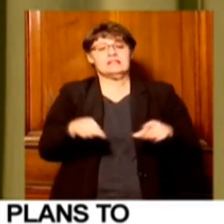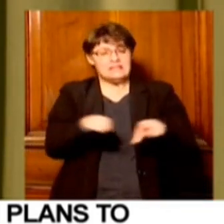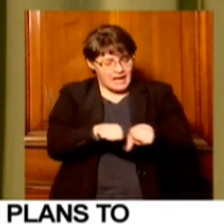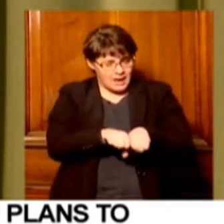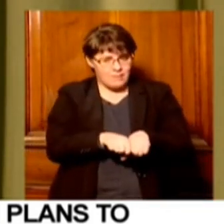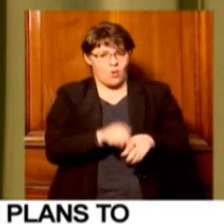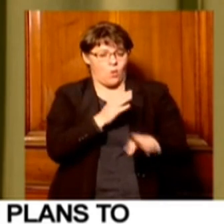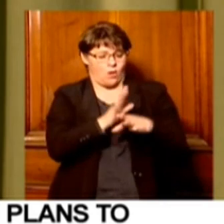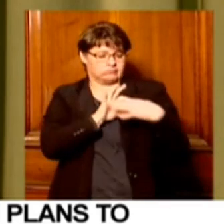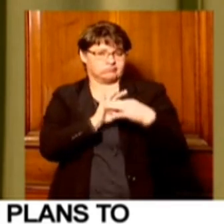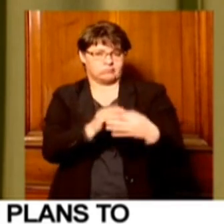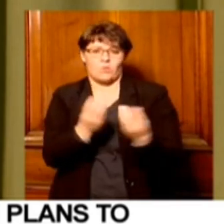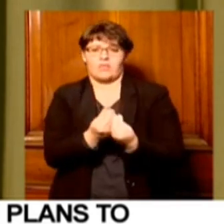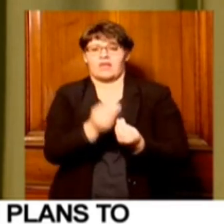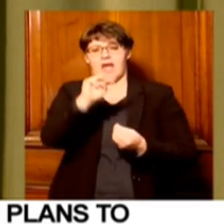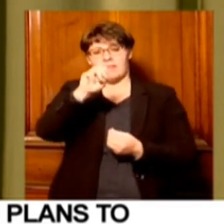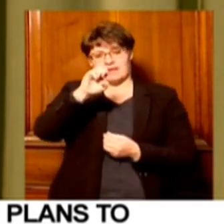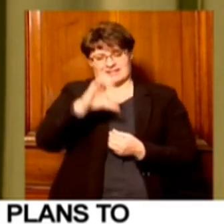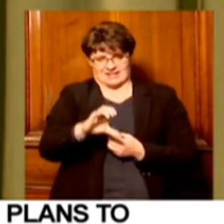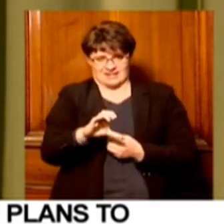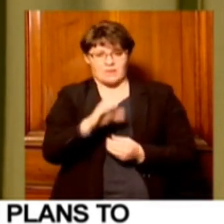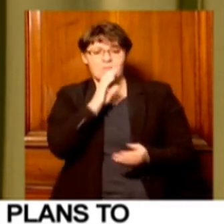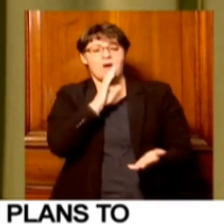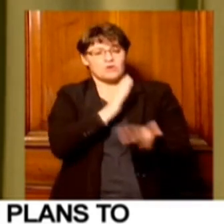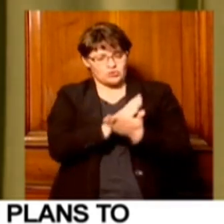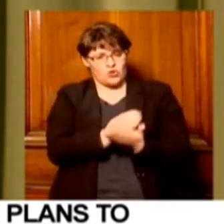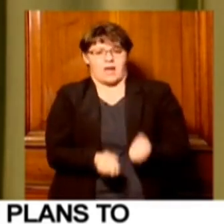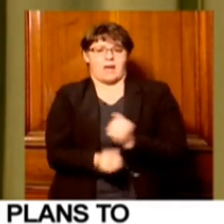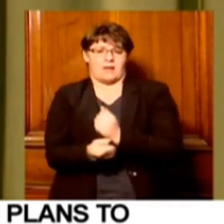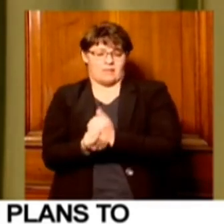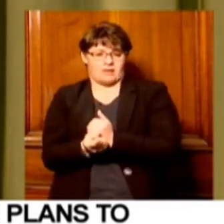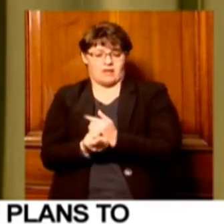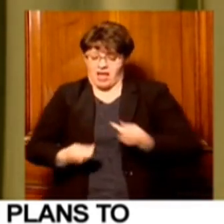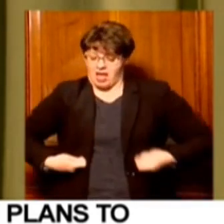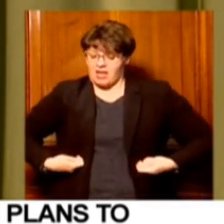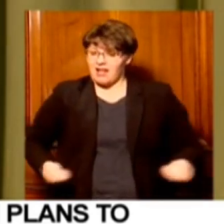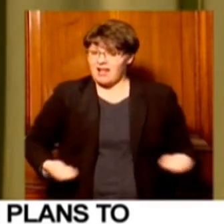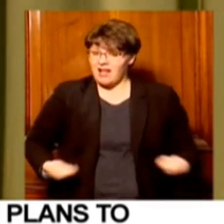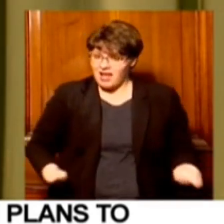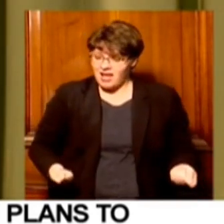MECs to ensure the rollout and the expenses.